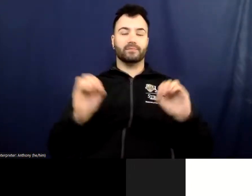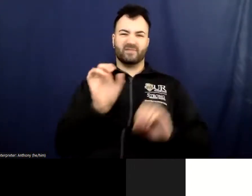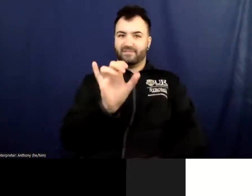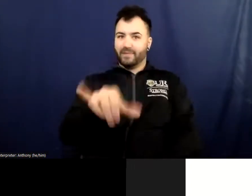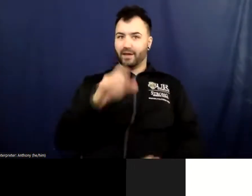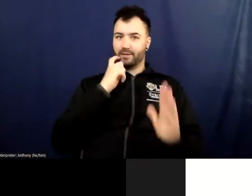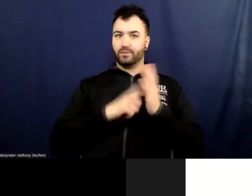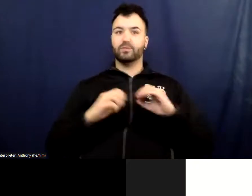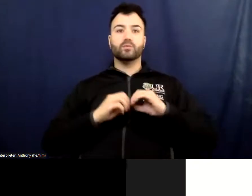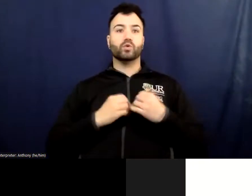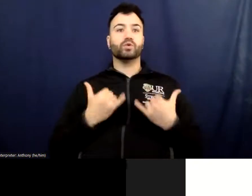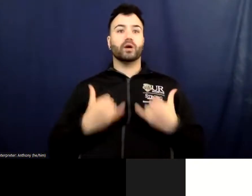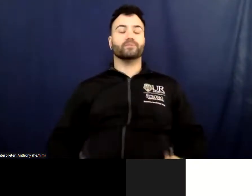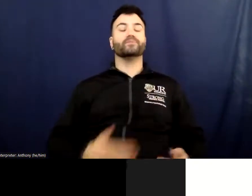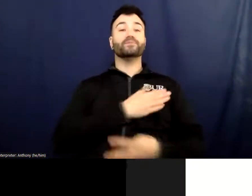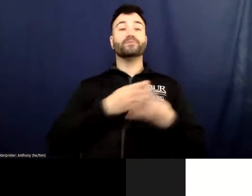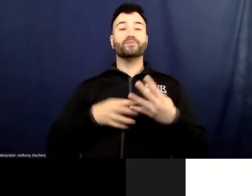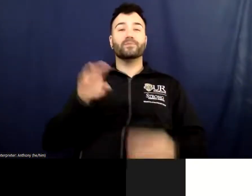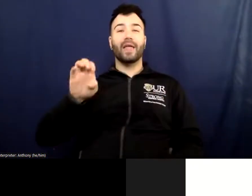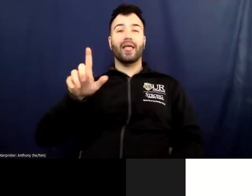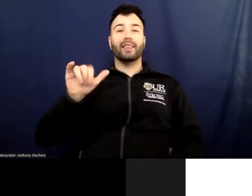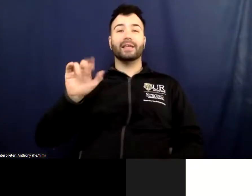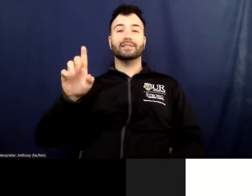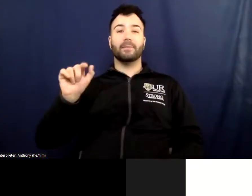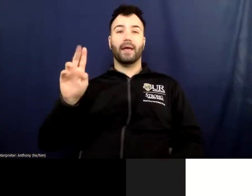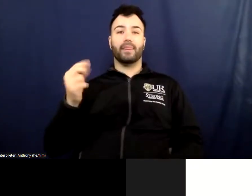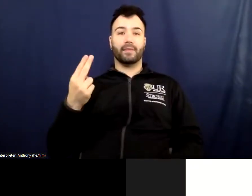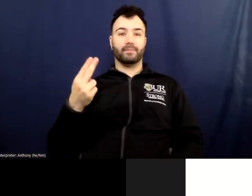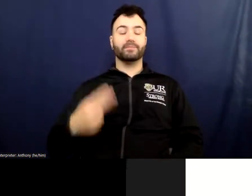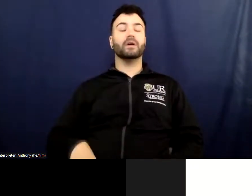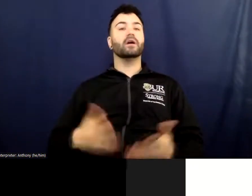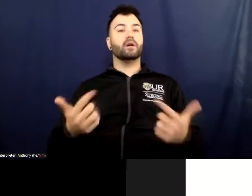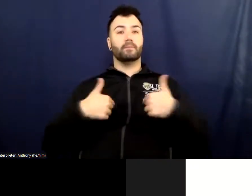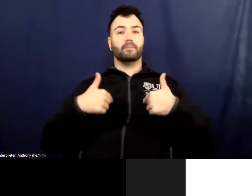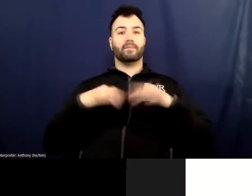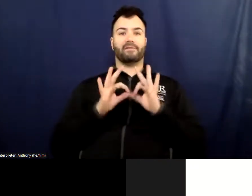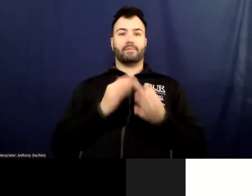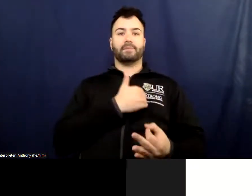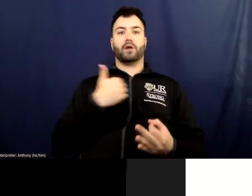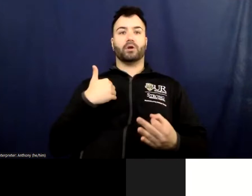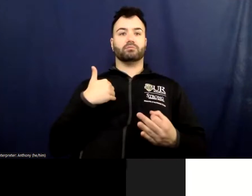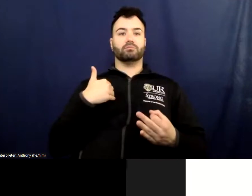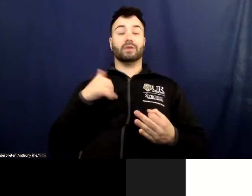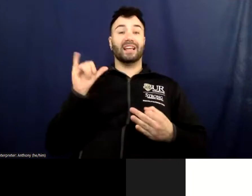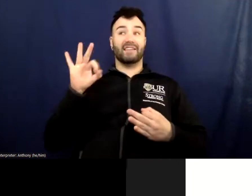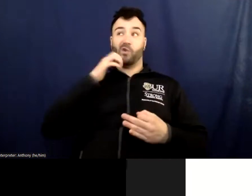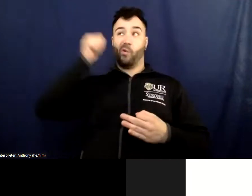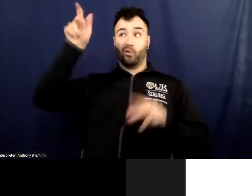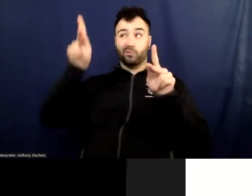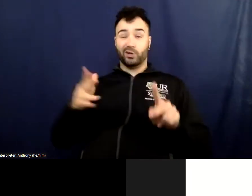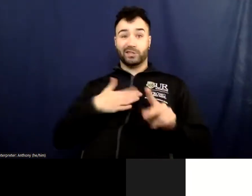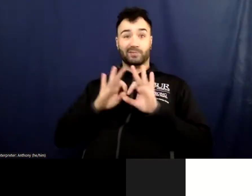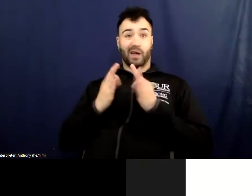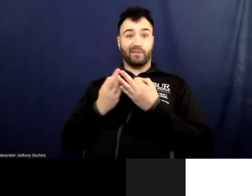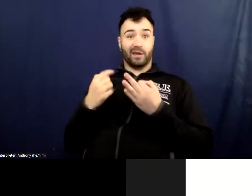Elizabeth, good to see you too, and thanks for your help. How do we respond to family members of older adults who resist